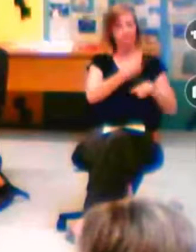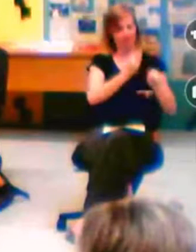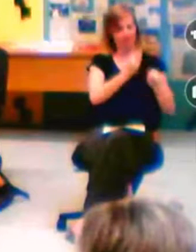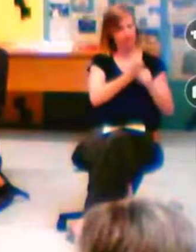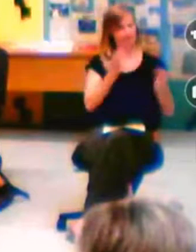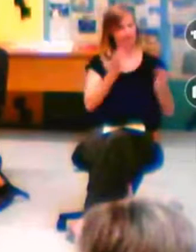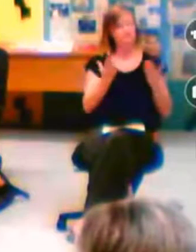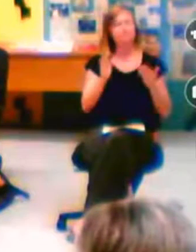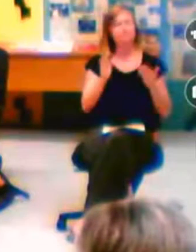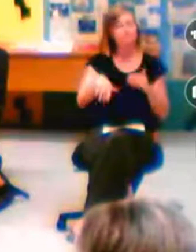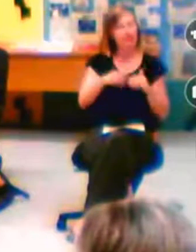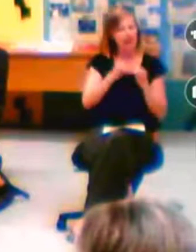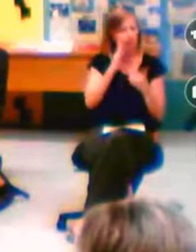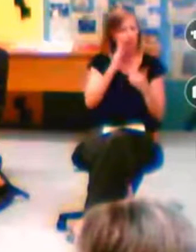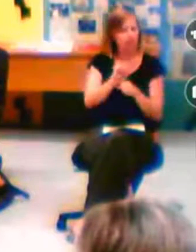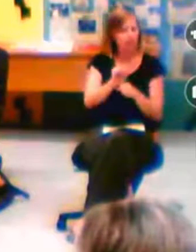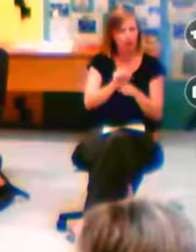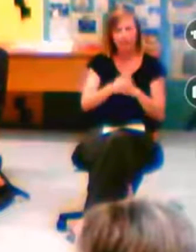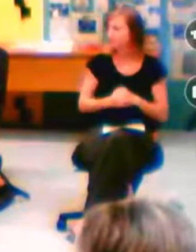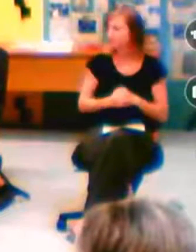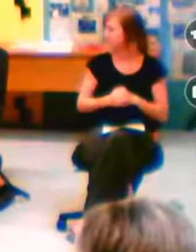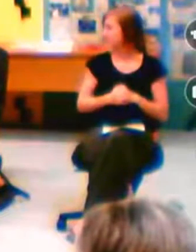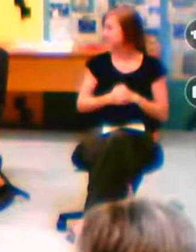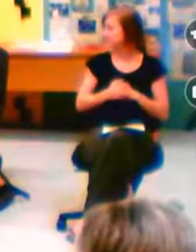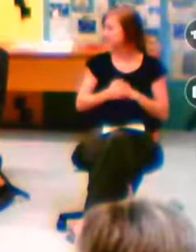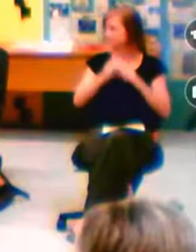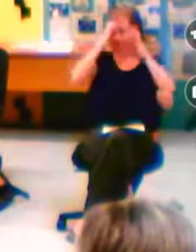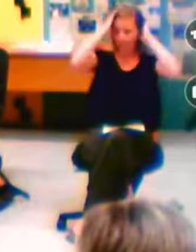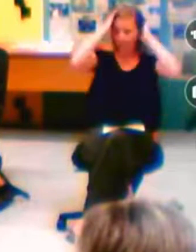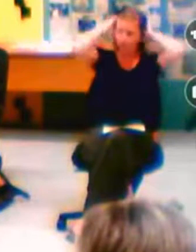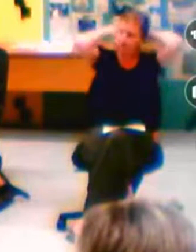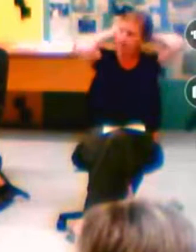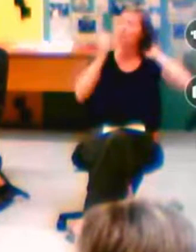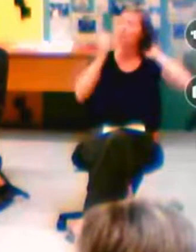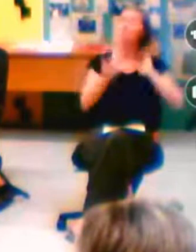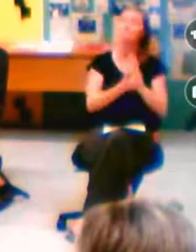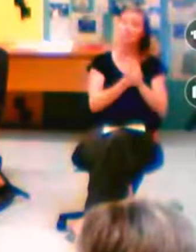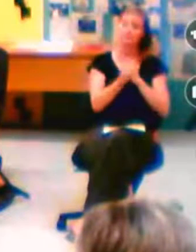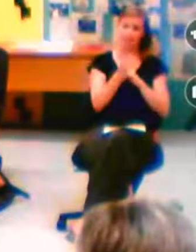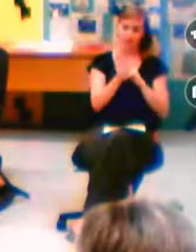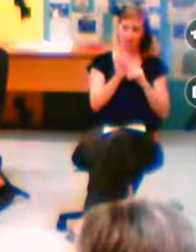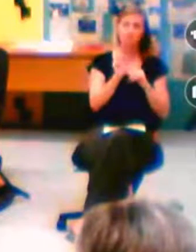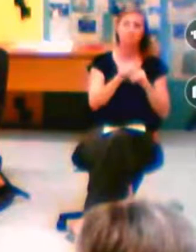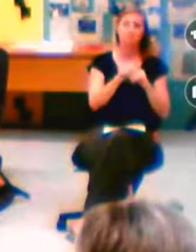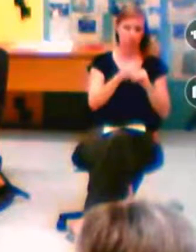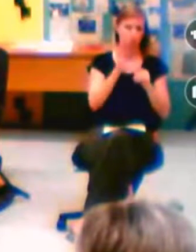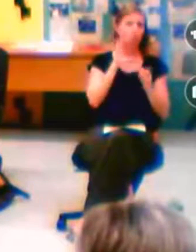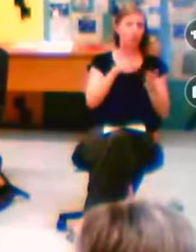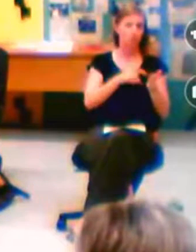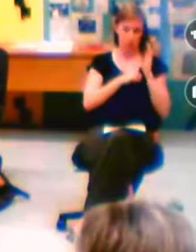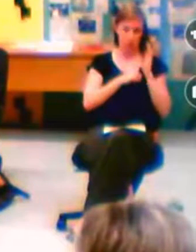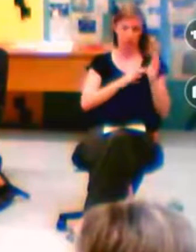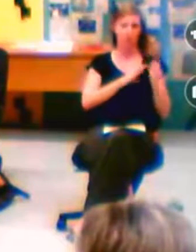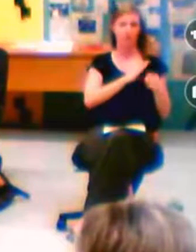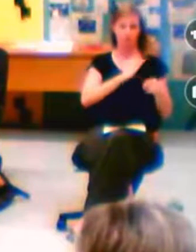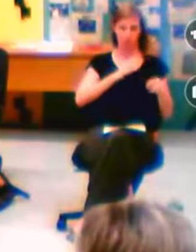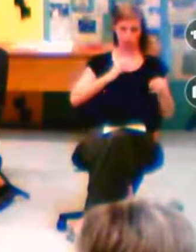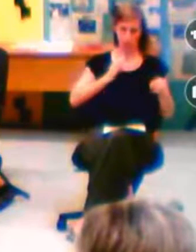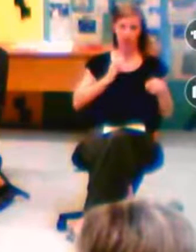you're on Medicaid, the day you come into the state, you can get services? So how would that work for those